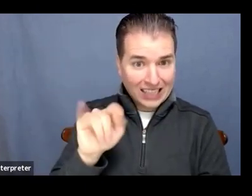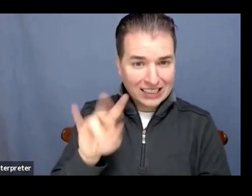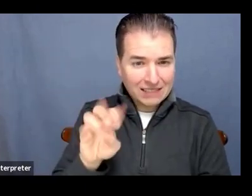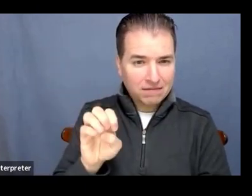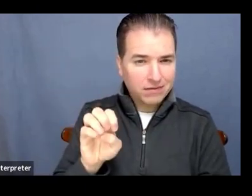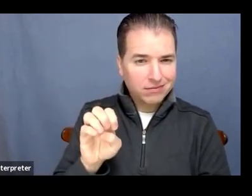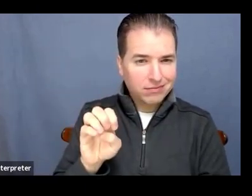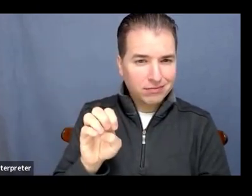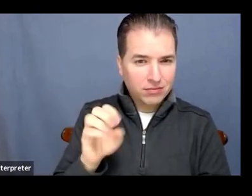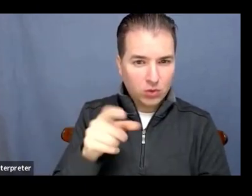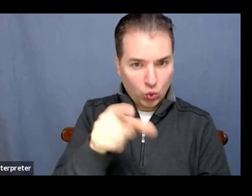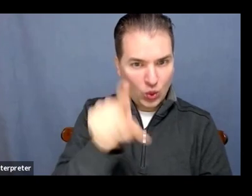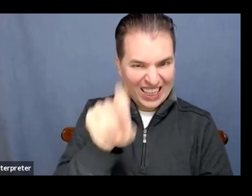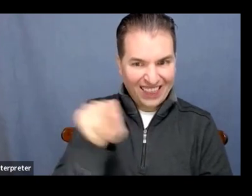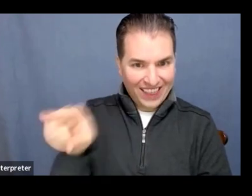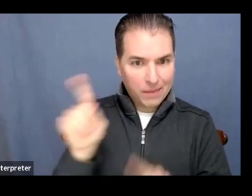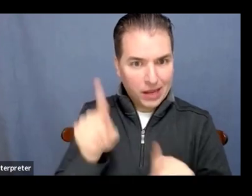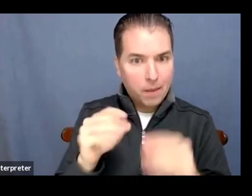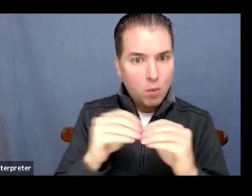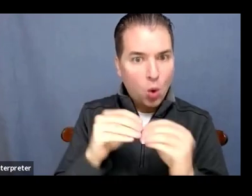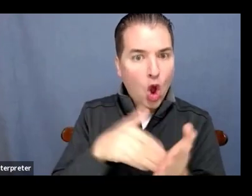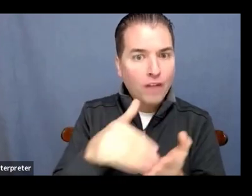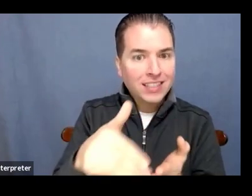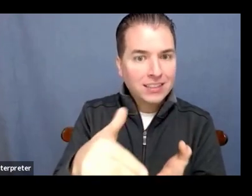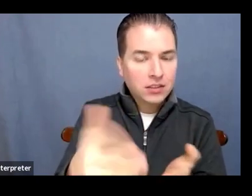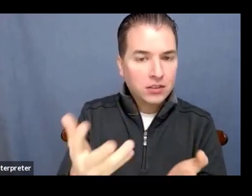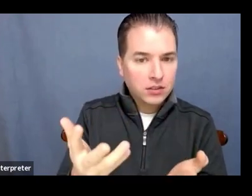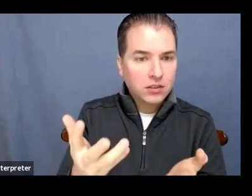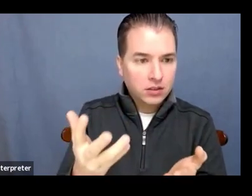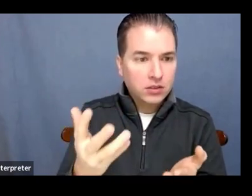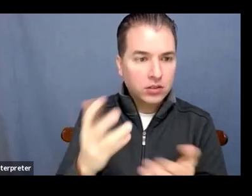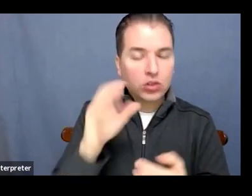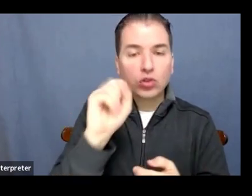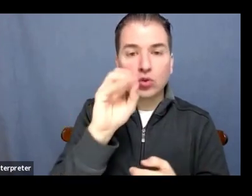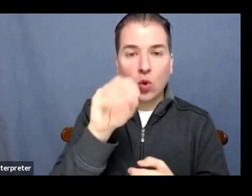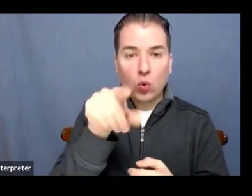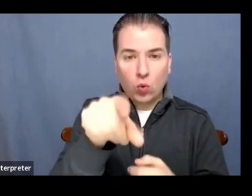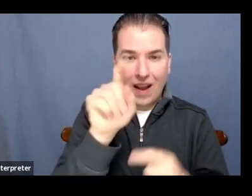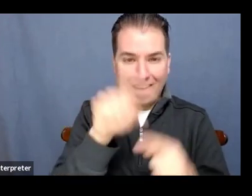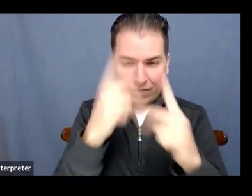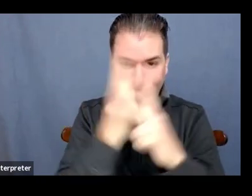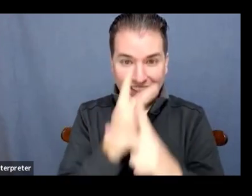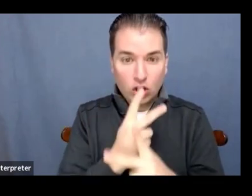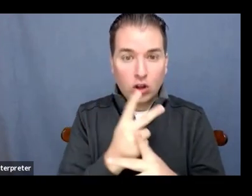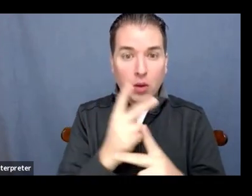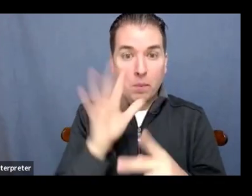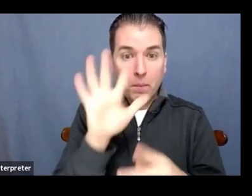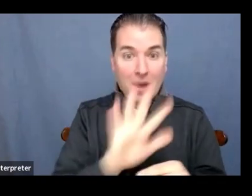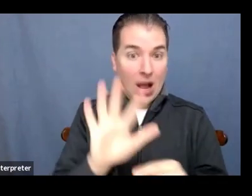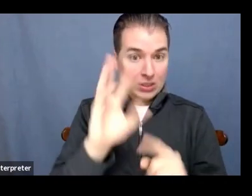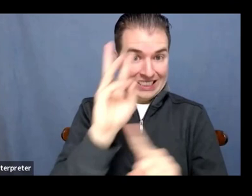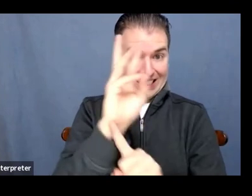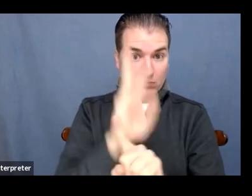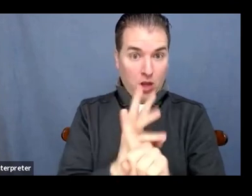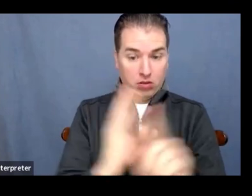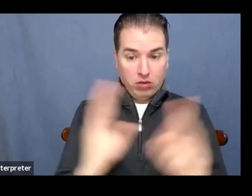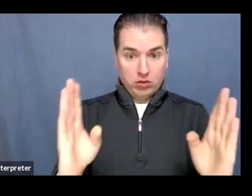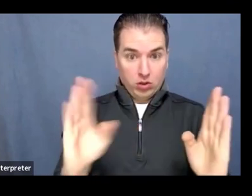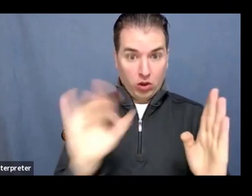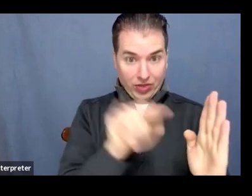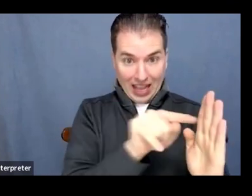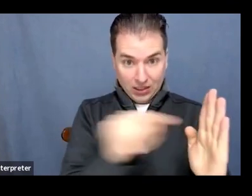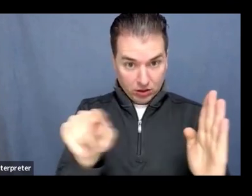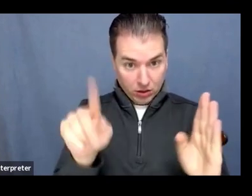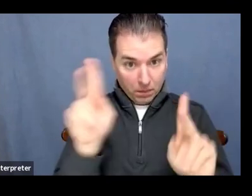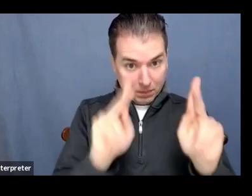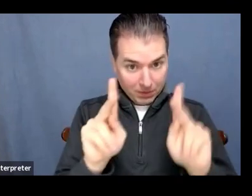active customers as those who are, visiting your business within, say, a reasonable 6-month period. So from that perspective, I